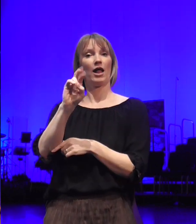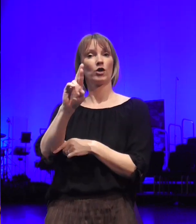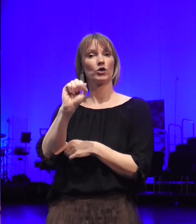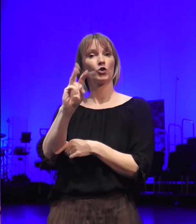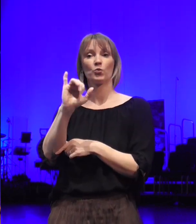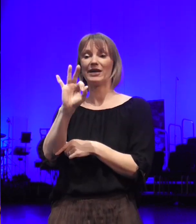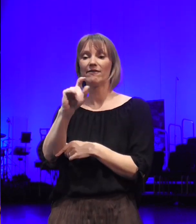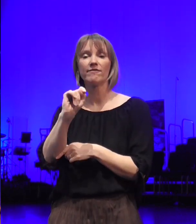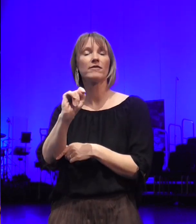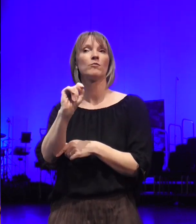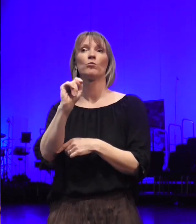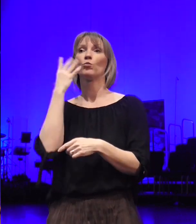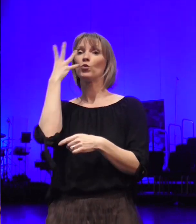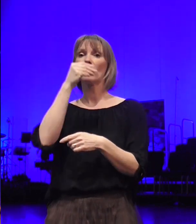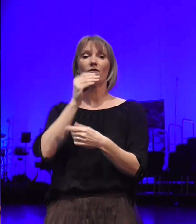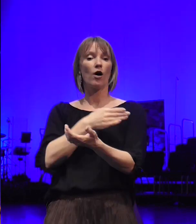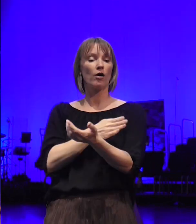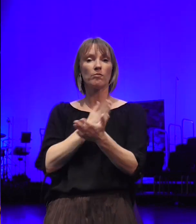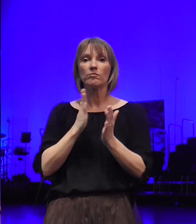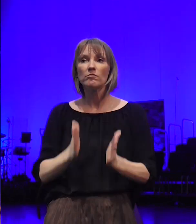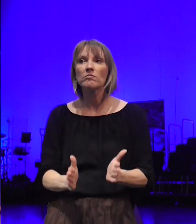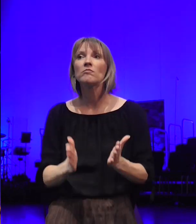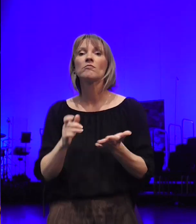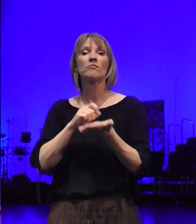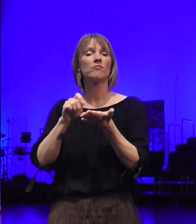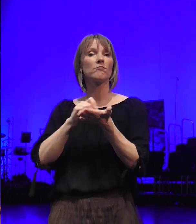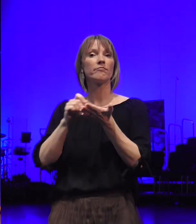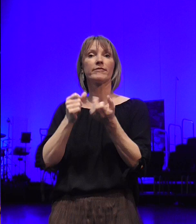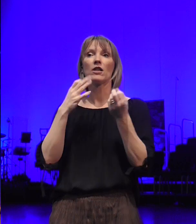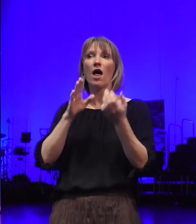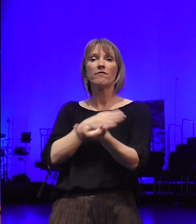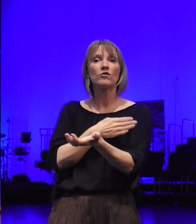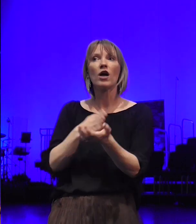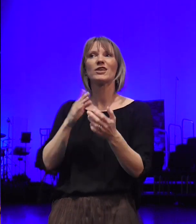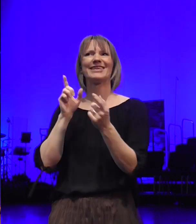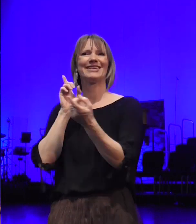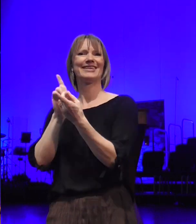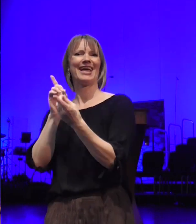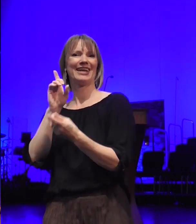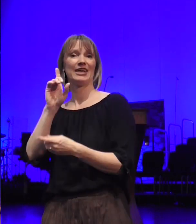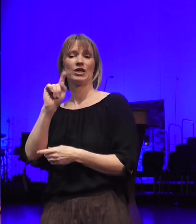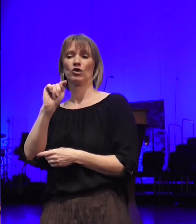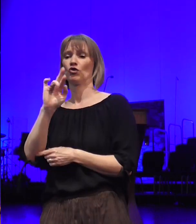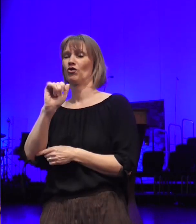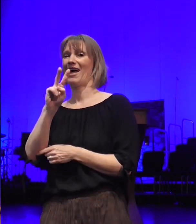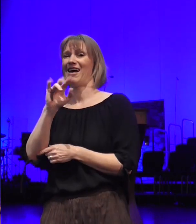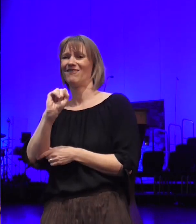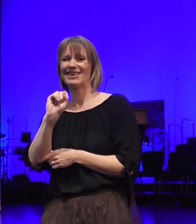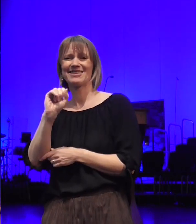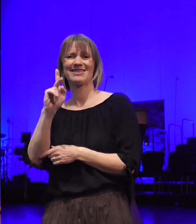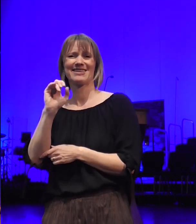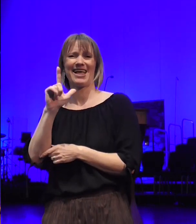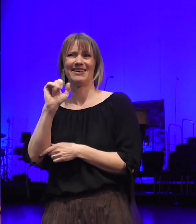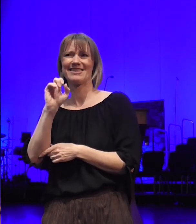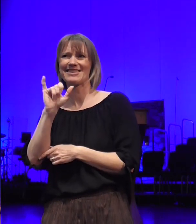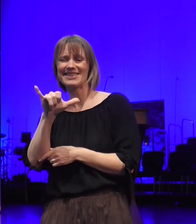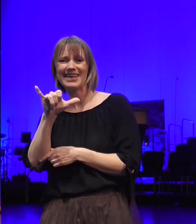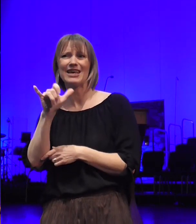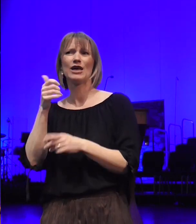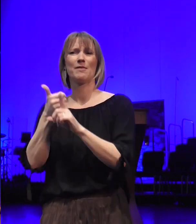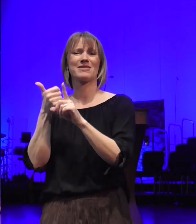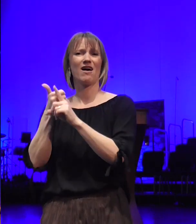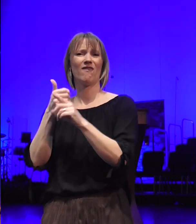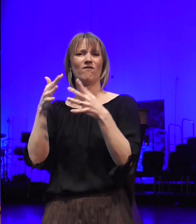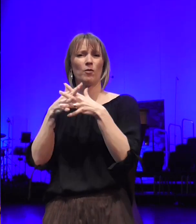Swift, beautiful music artist, written many songs, is dating Travis Kelce, who's a football player on the Kansas City